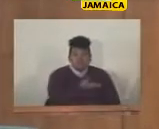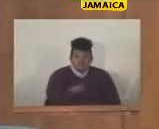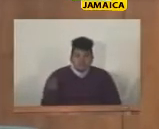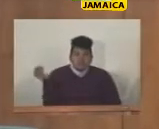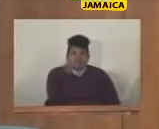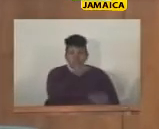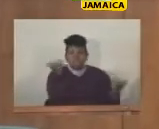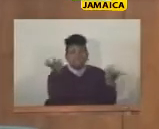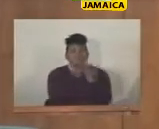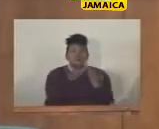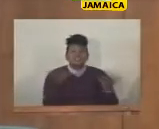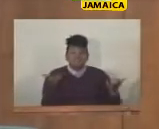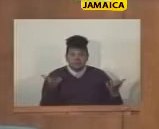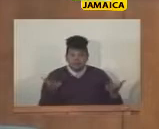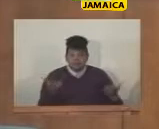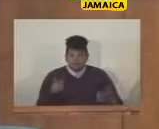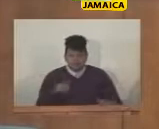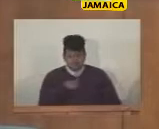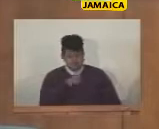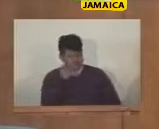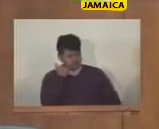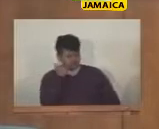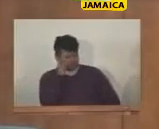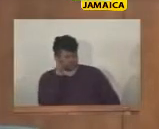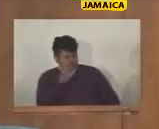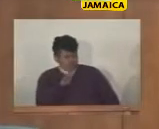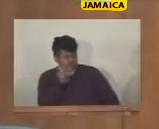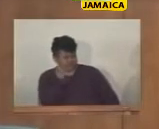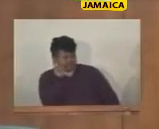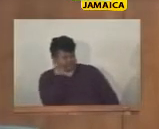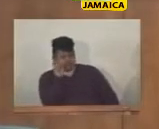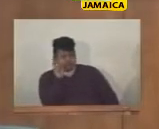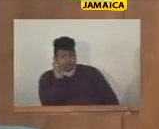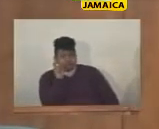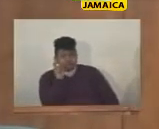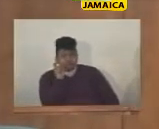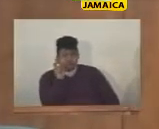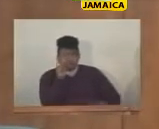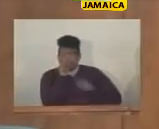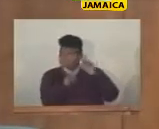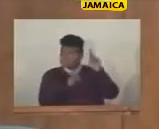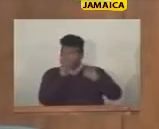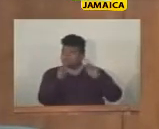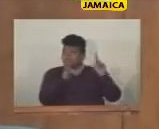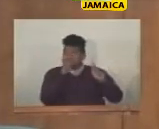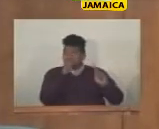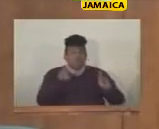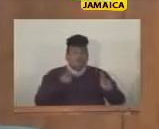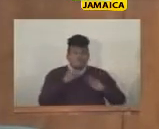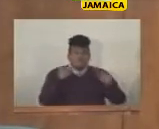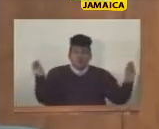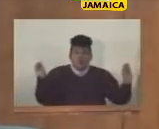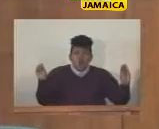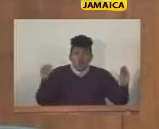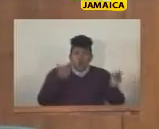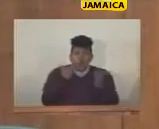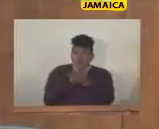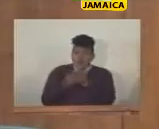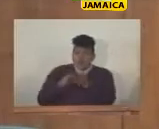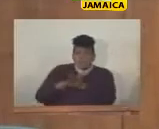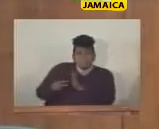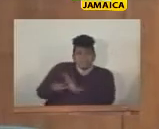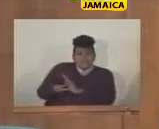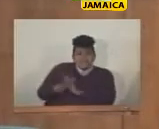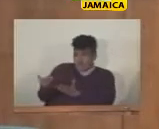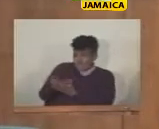The business people are crying, they are complaining. When these boys were buying out